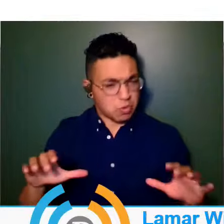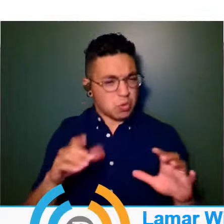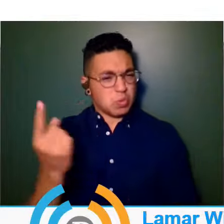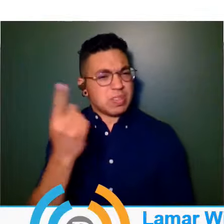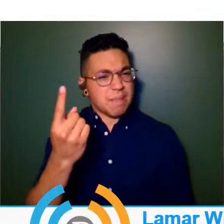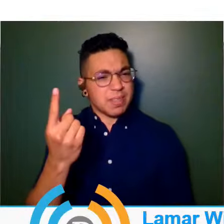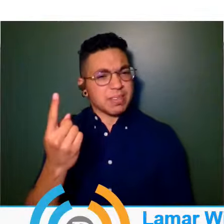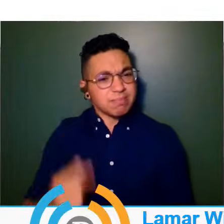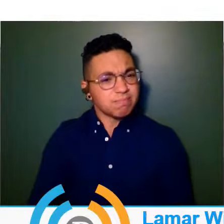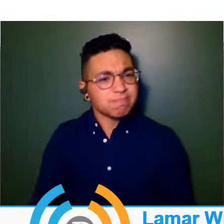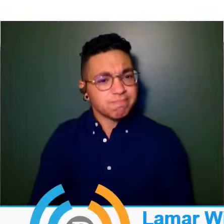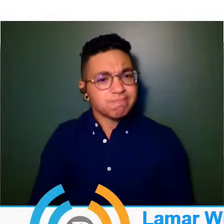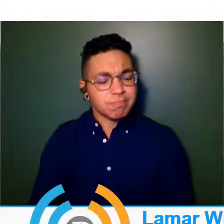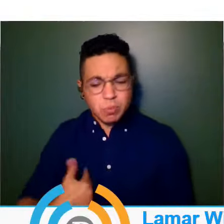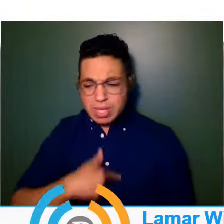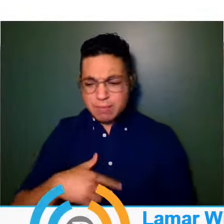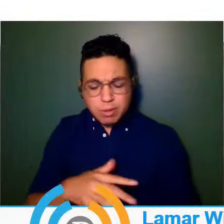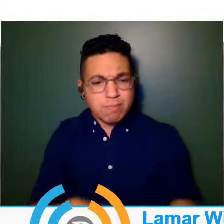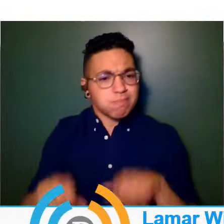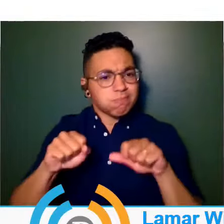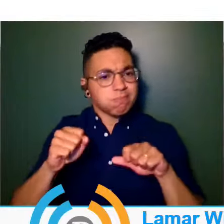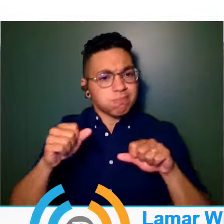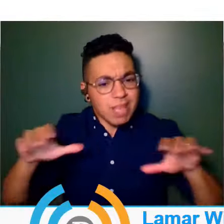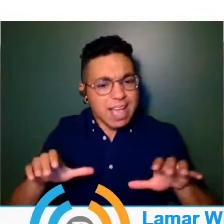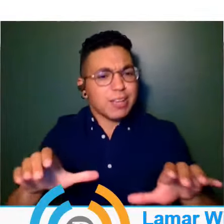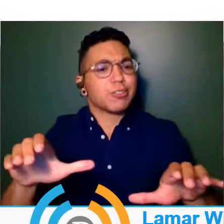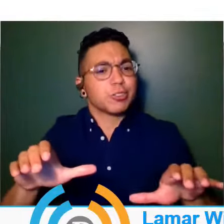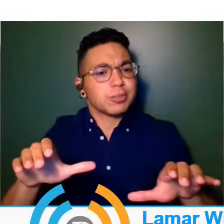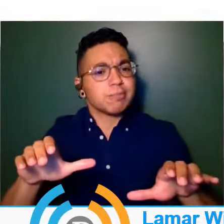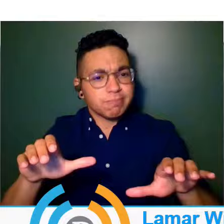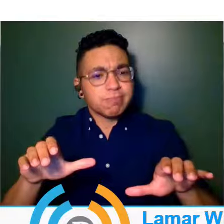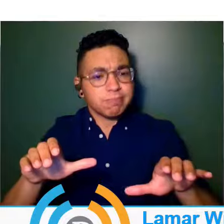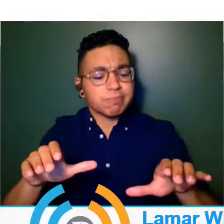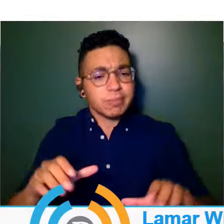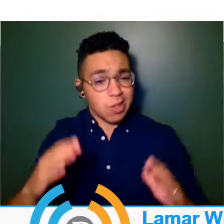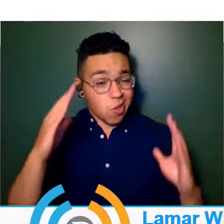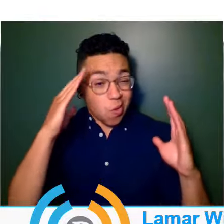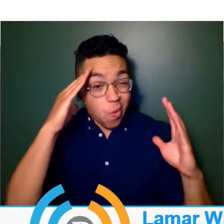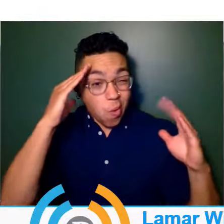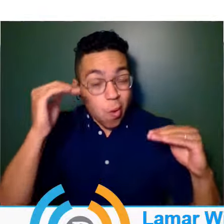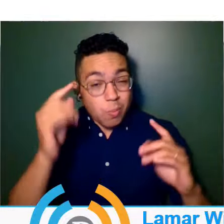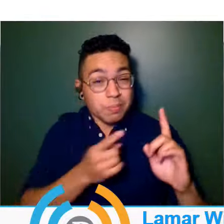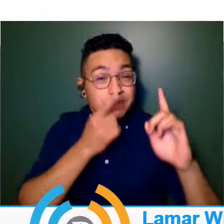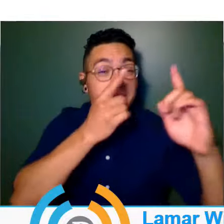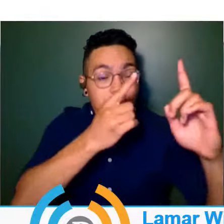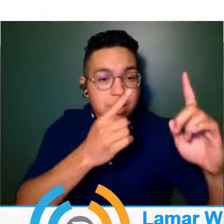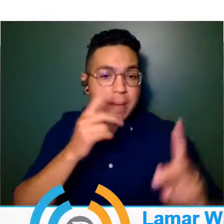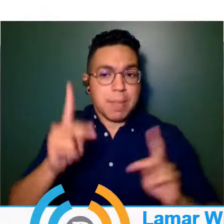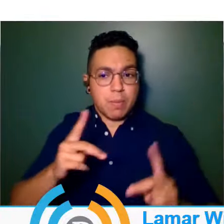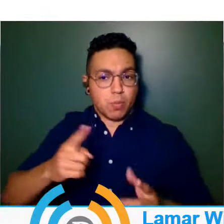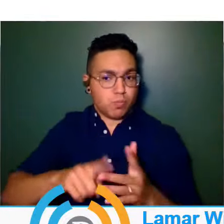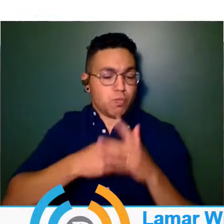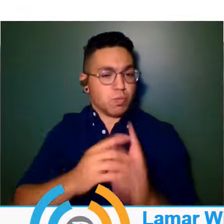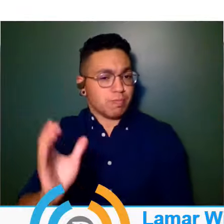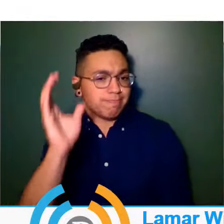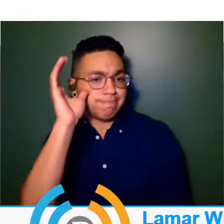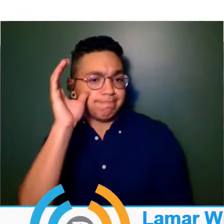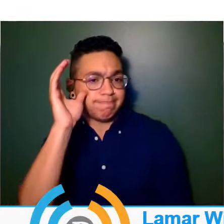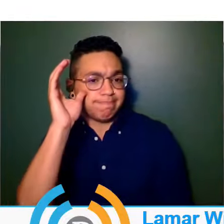to take action in hopes that folks start to listen. And I think